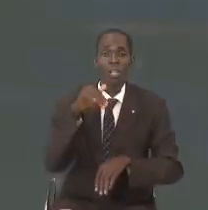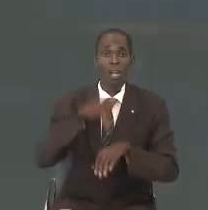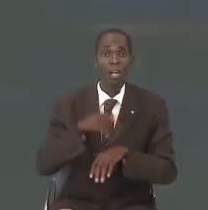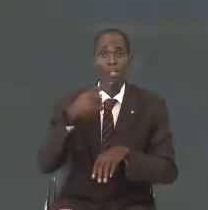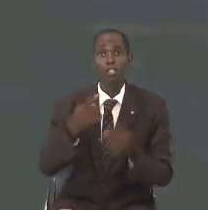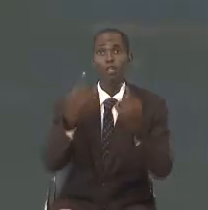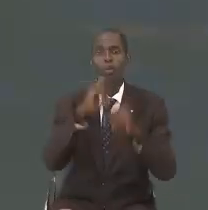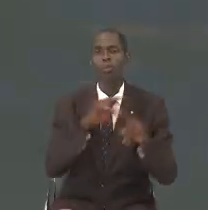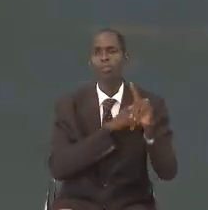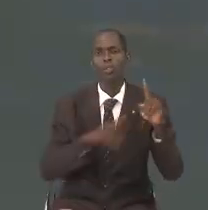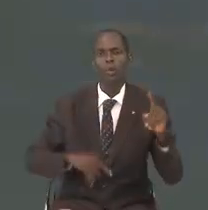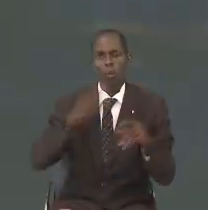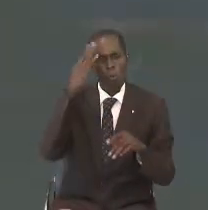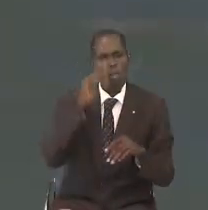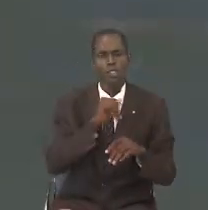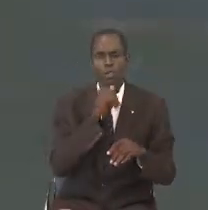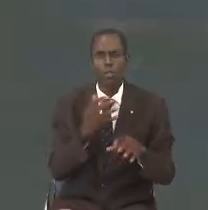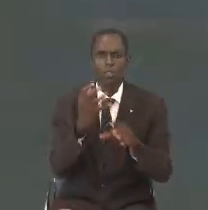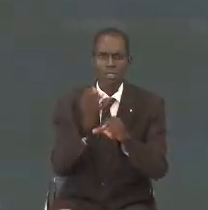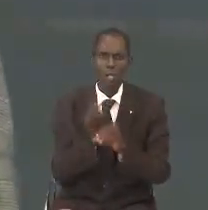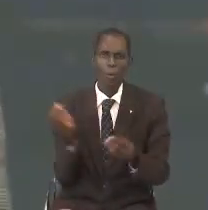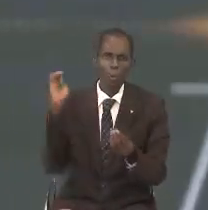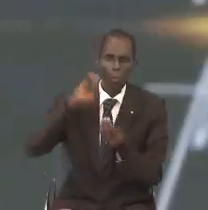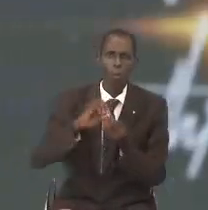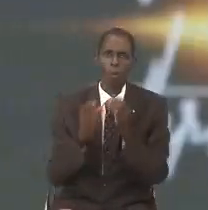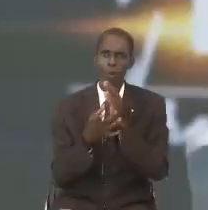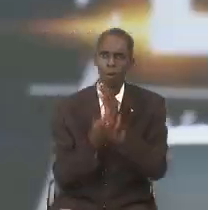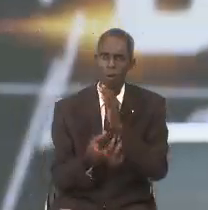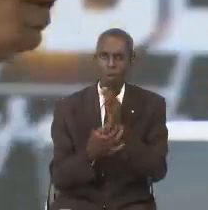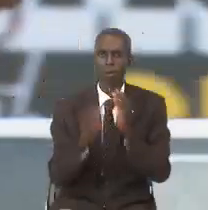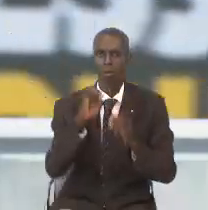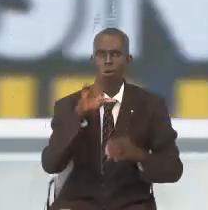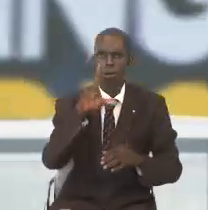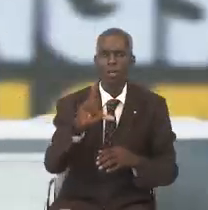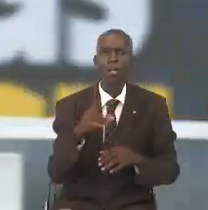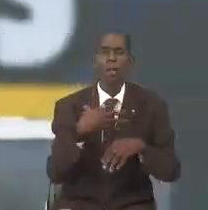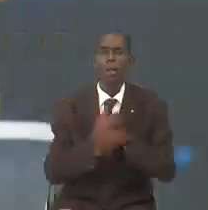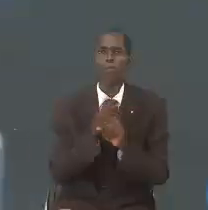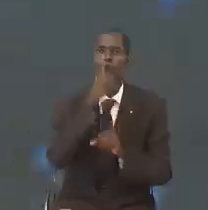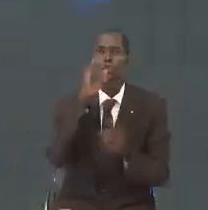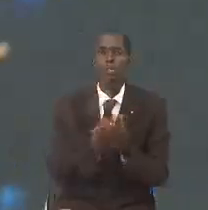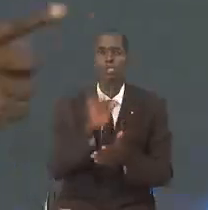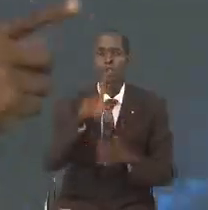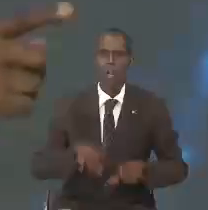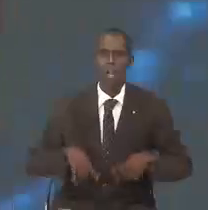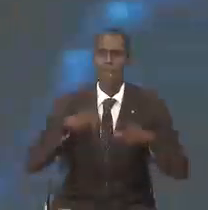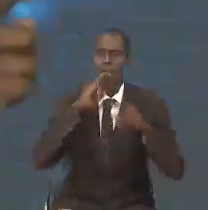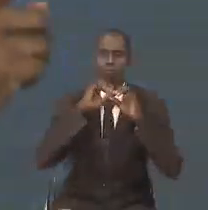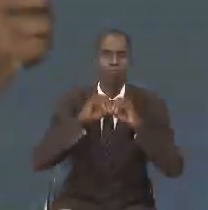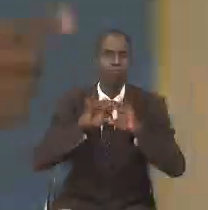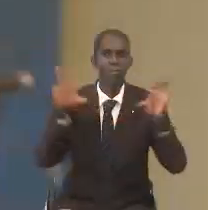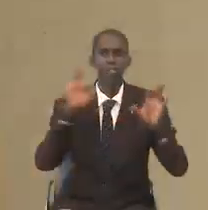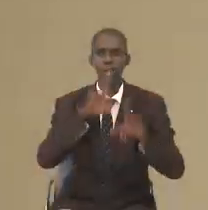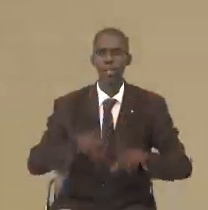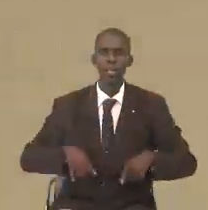Why don't you get the extra oil and make sure that your life is bright and your life is